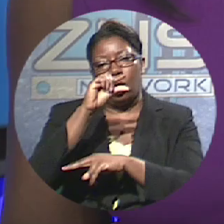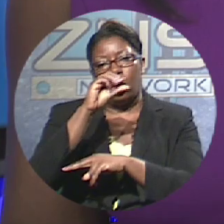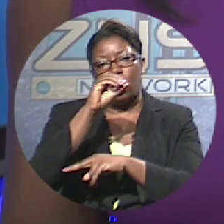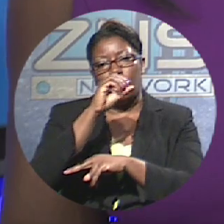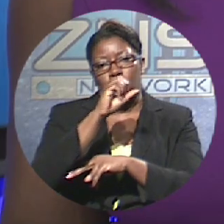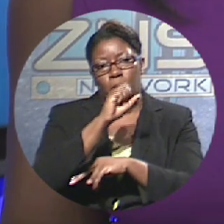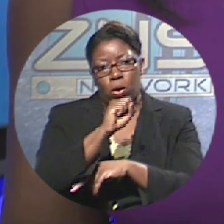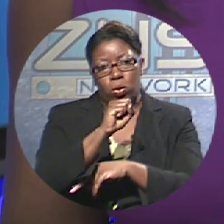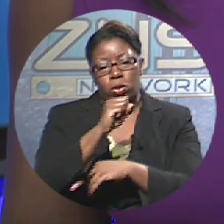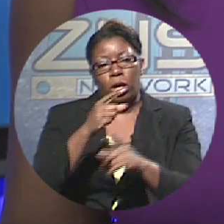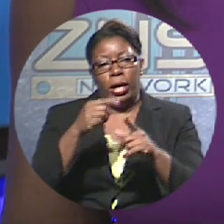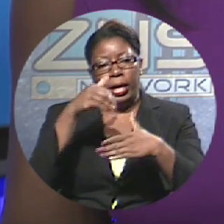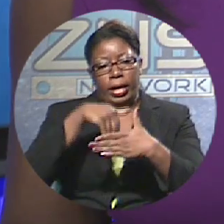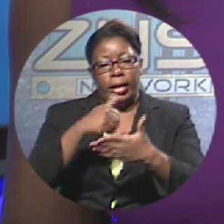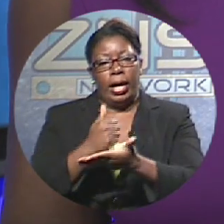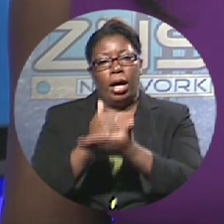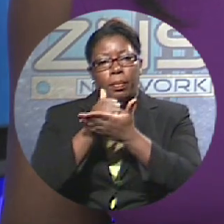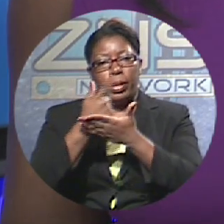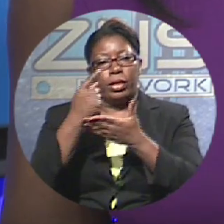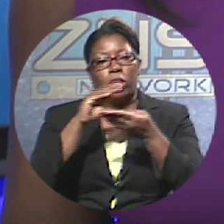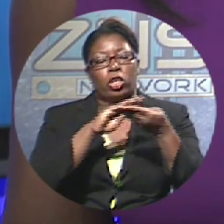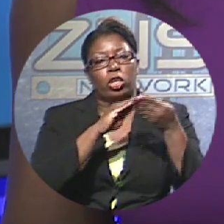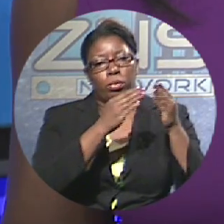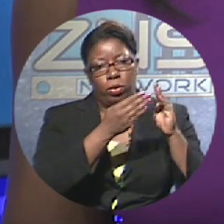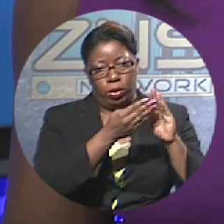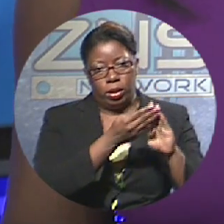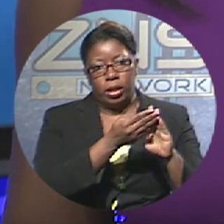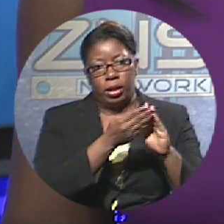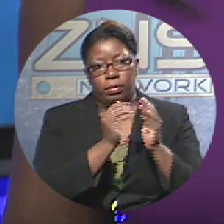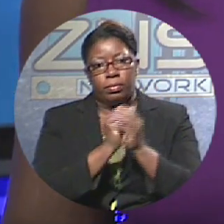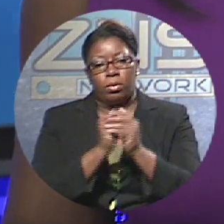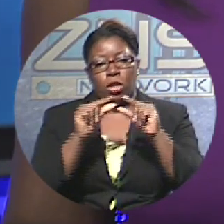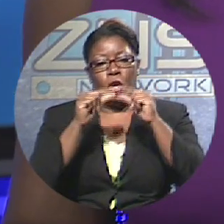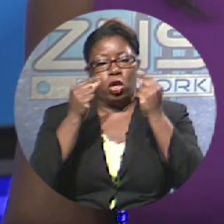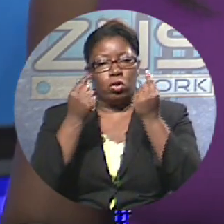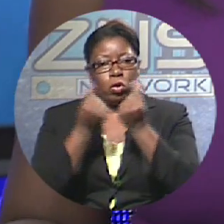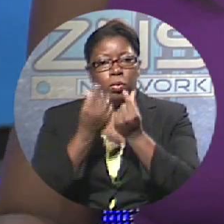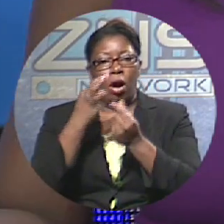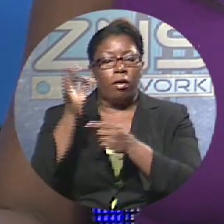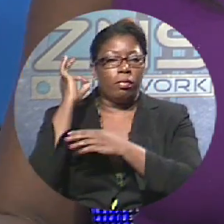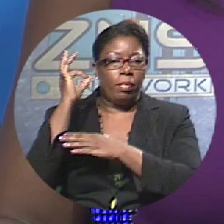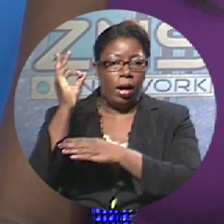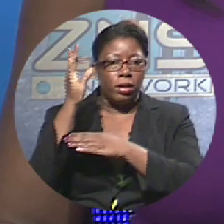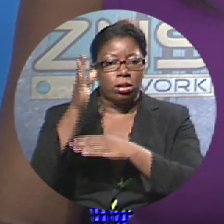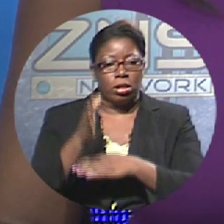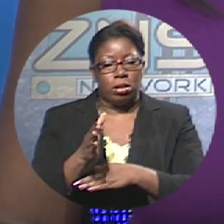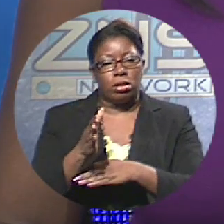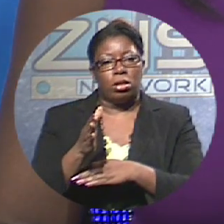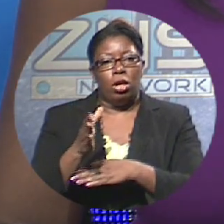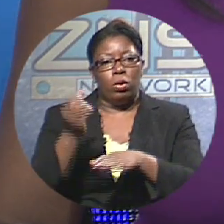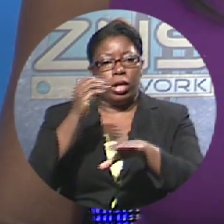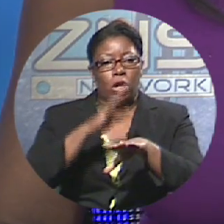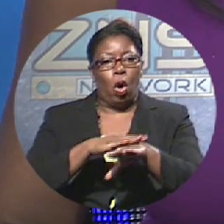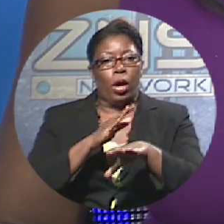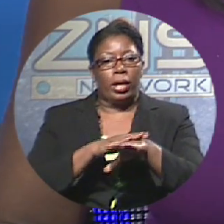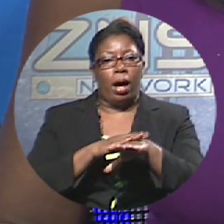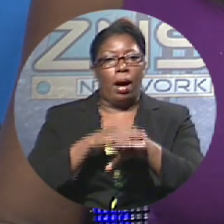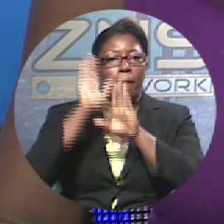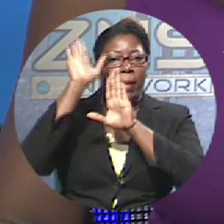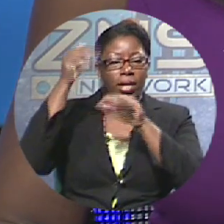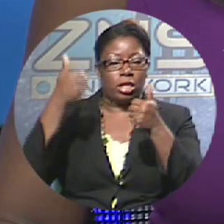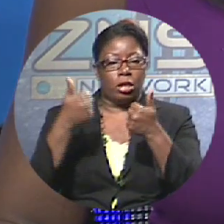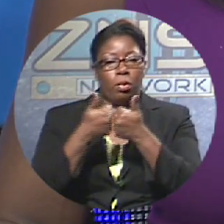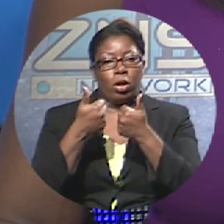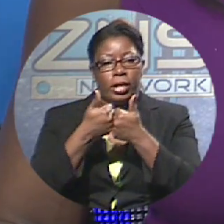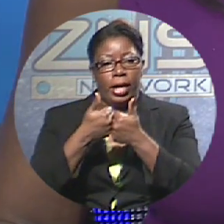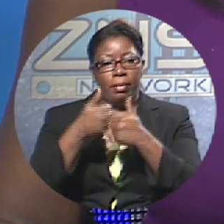event aimed at helping the community heal. A group of local pastors will take on politicians in a special basketball game of unity at the Fox